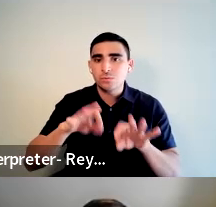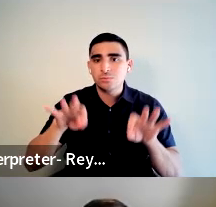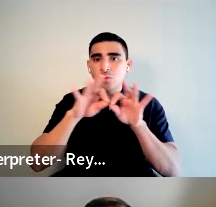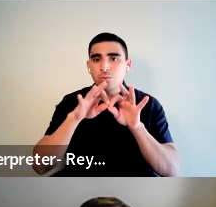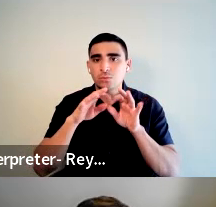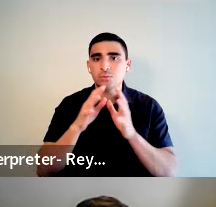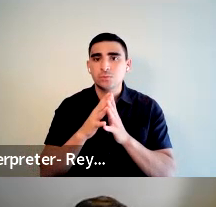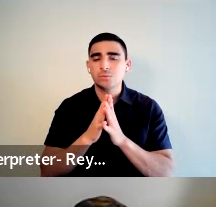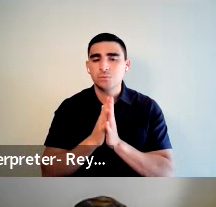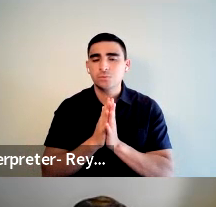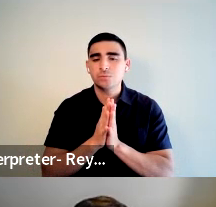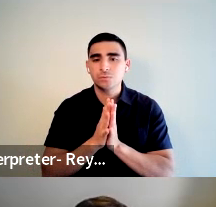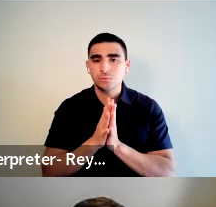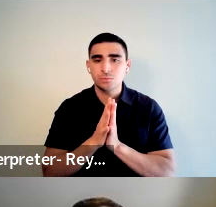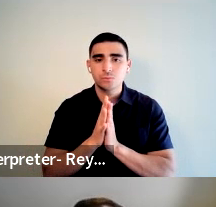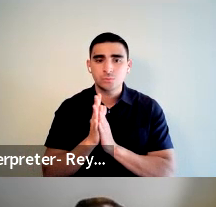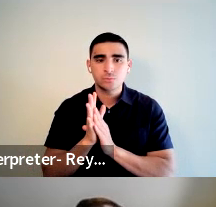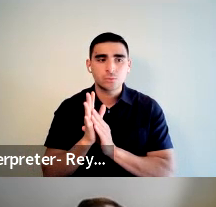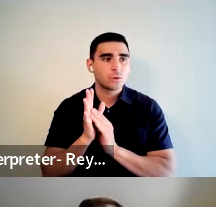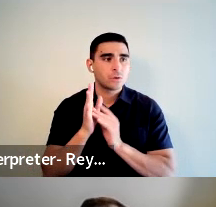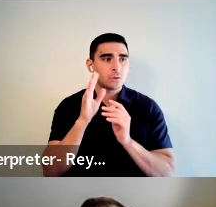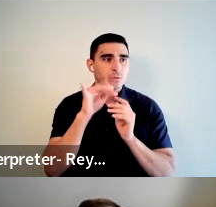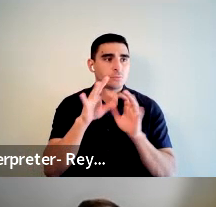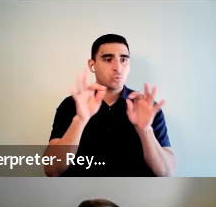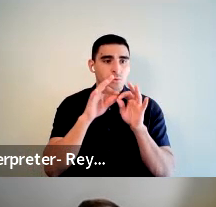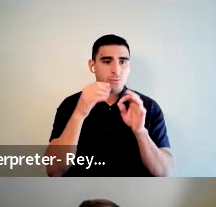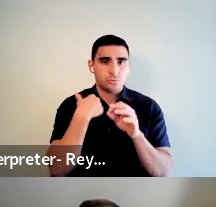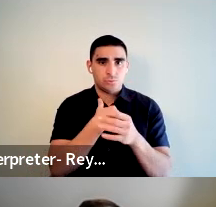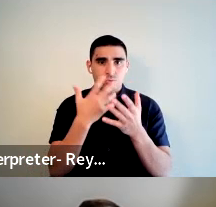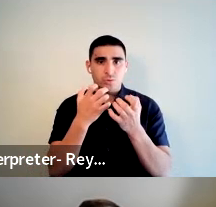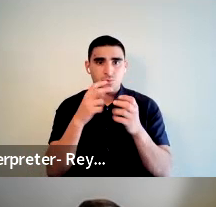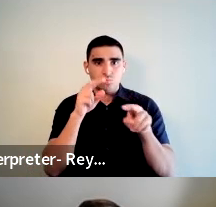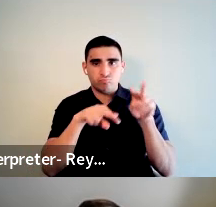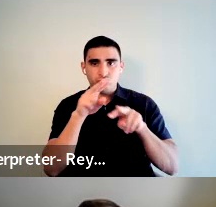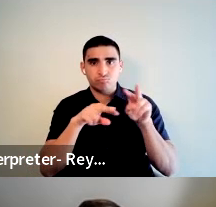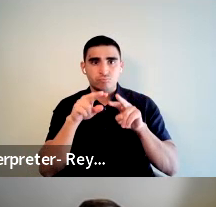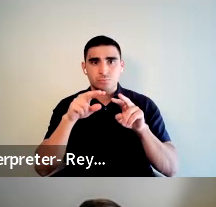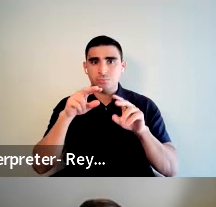for why we want to look at this a little bit differently.